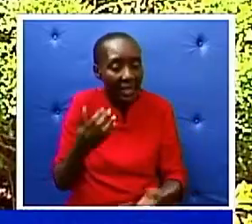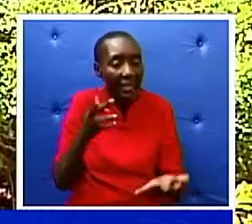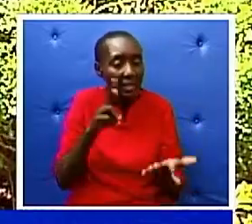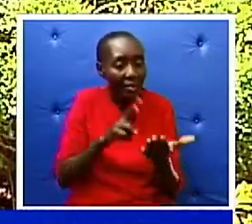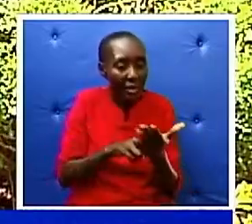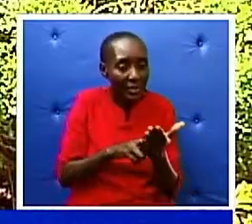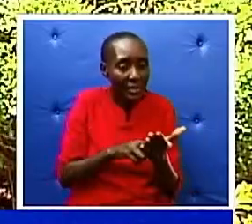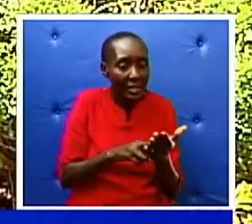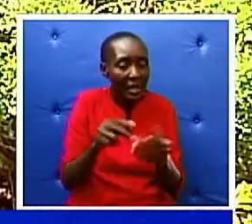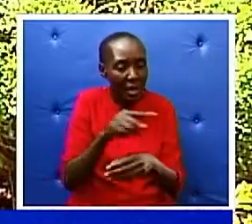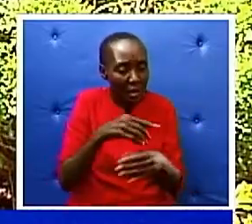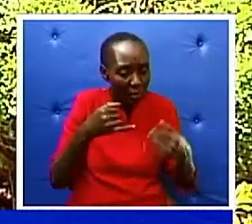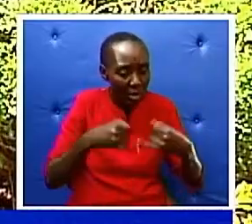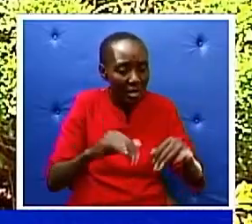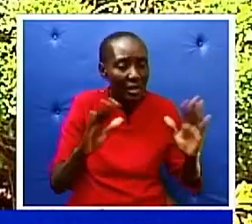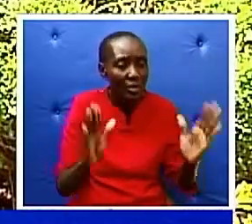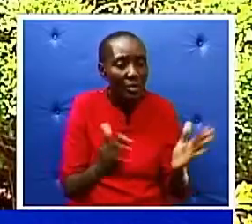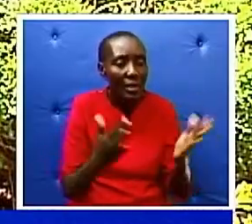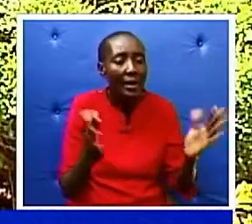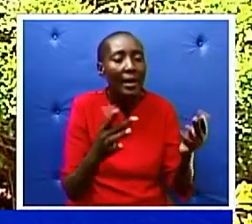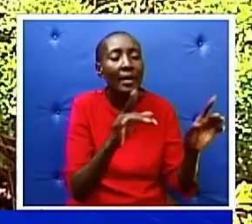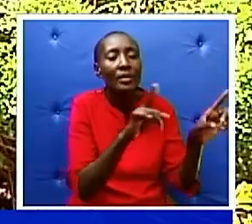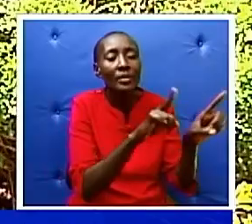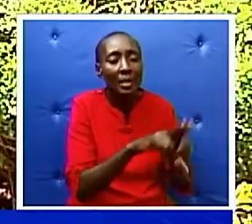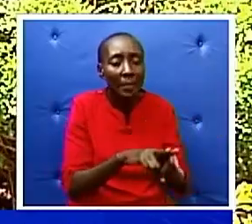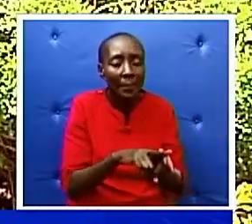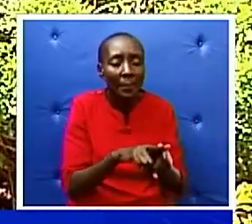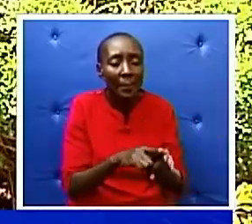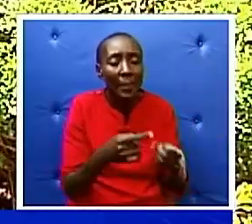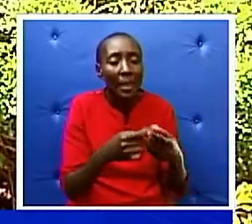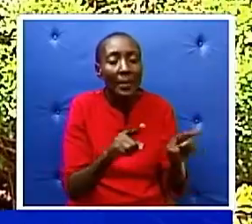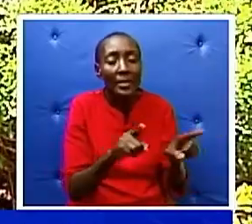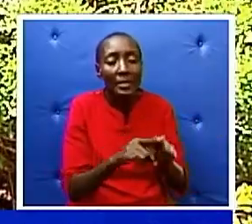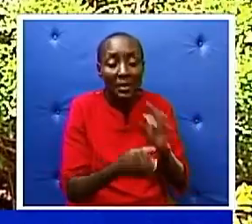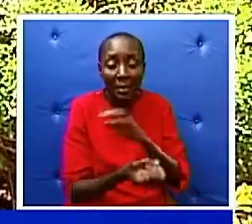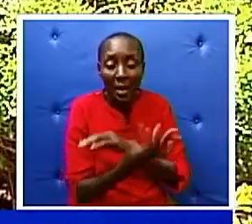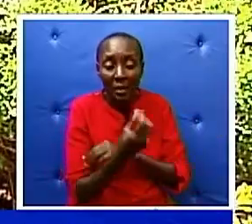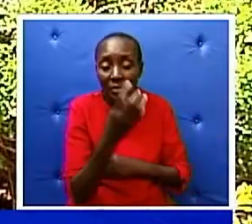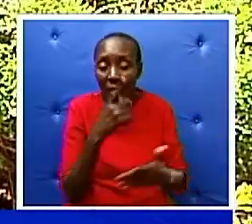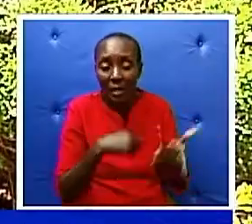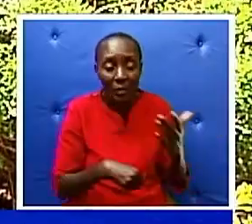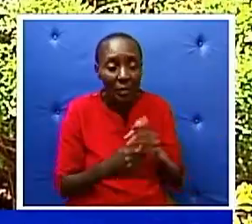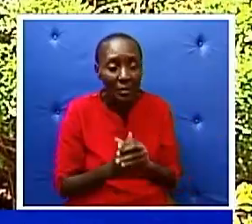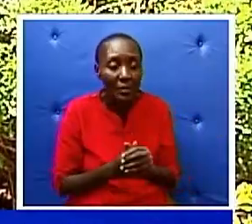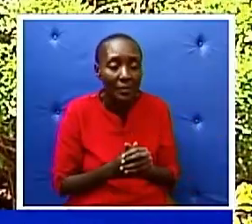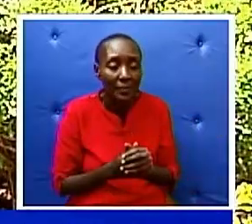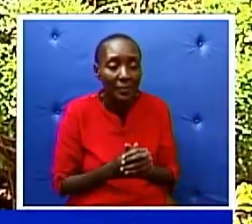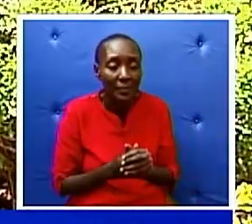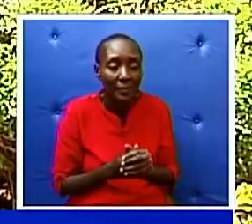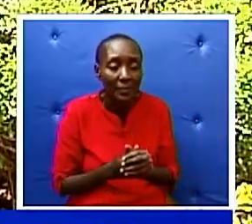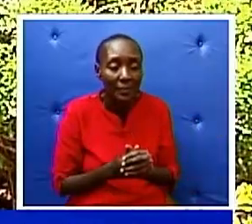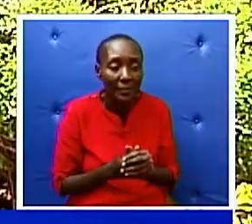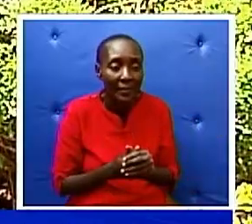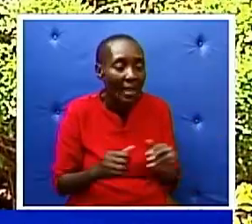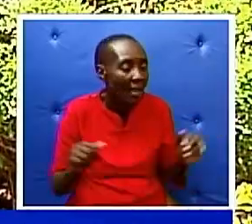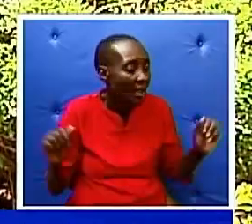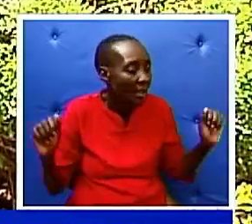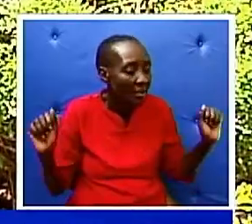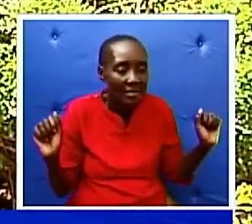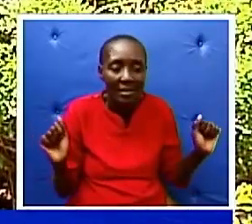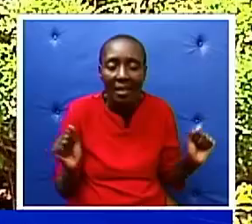we are trying to encourage. But on that sense, I am trying to explain to you that it wouldn't stop anything